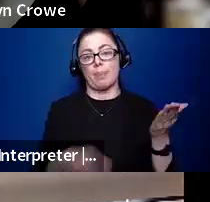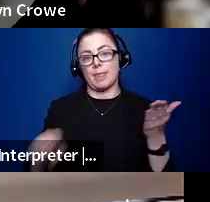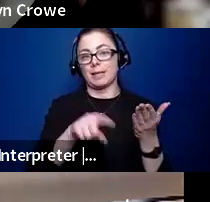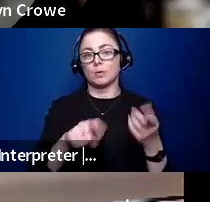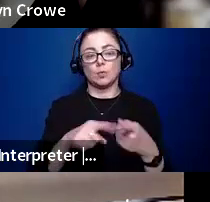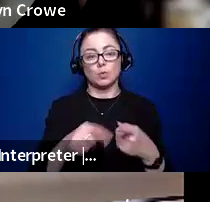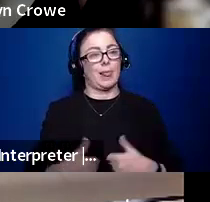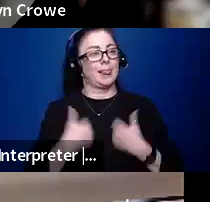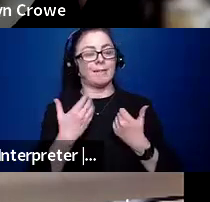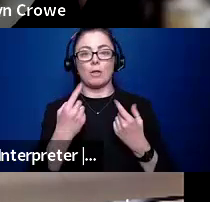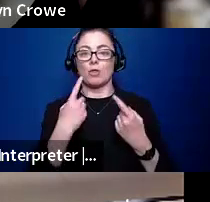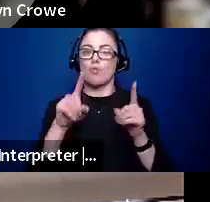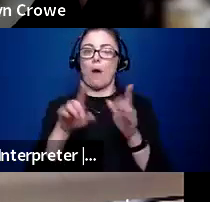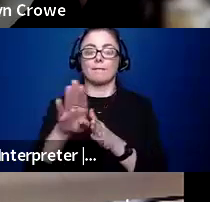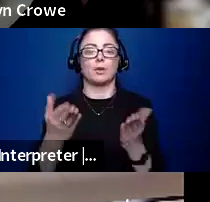in Iowa. So thanks again.